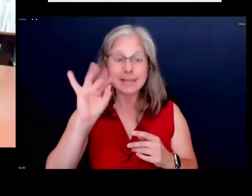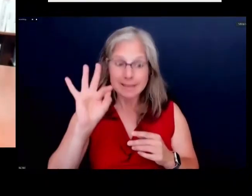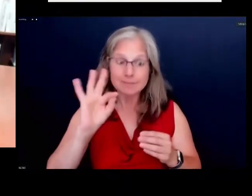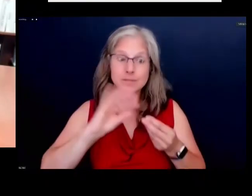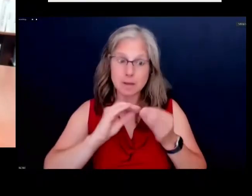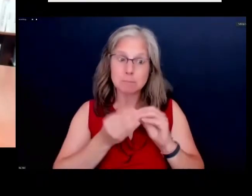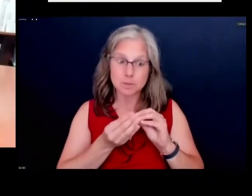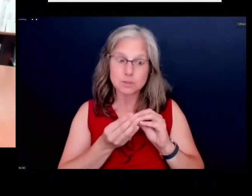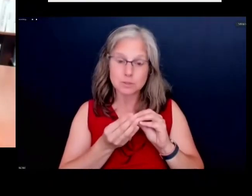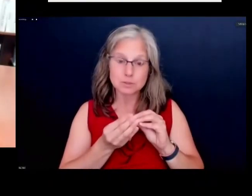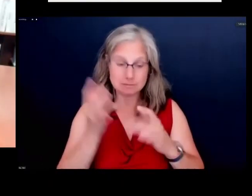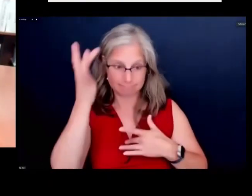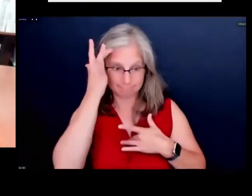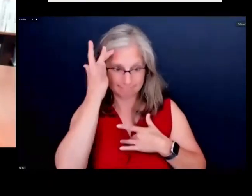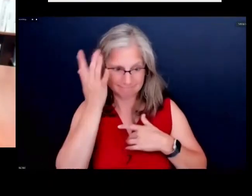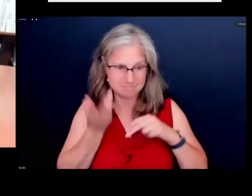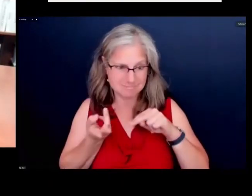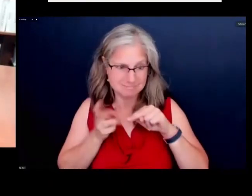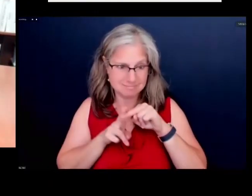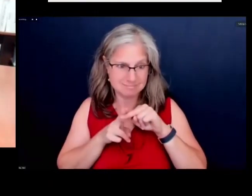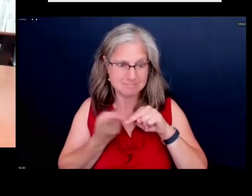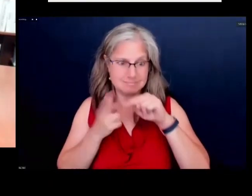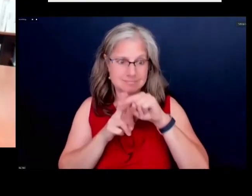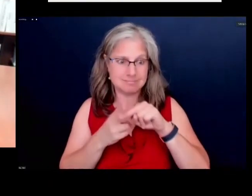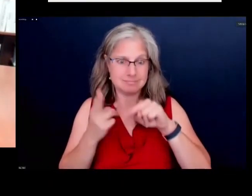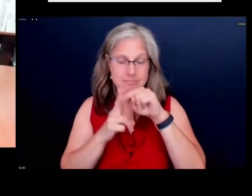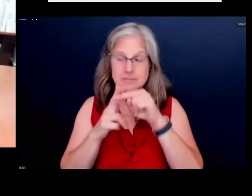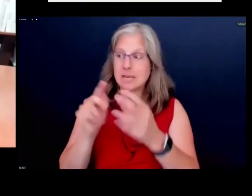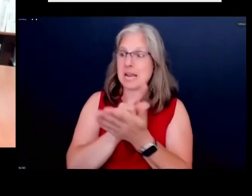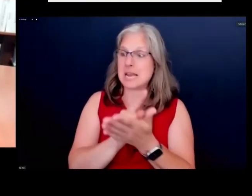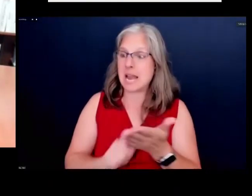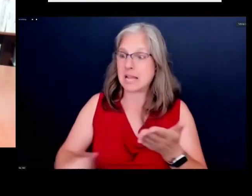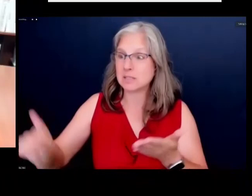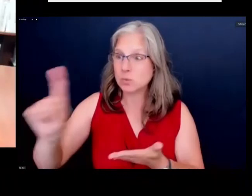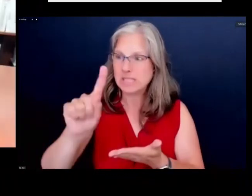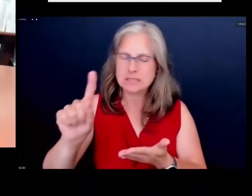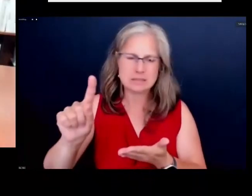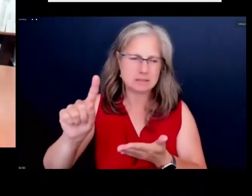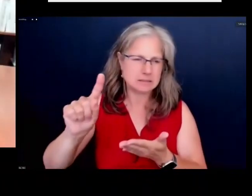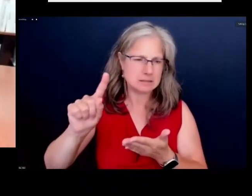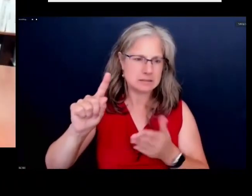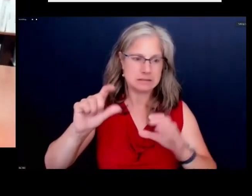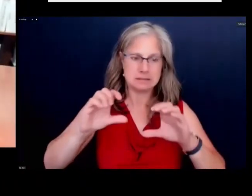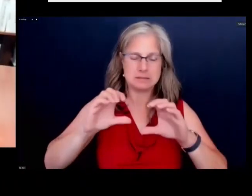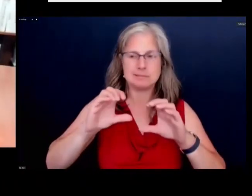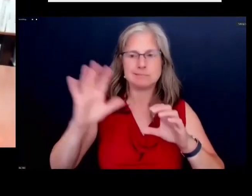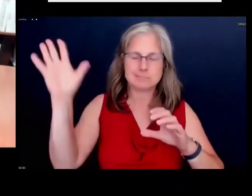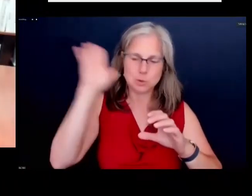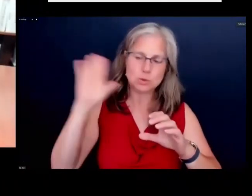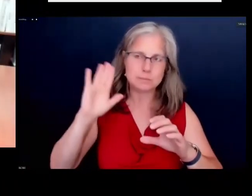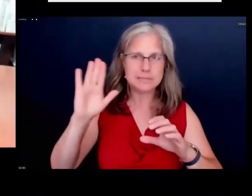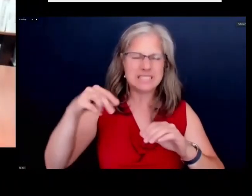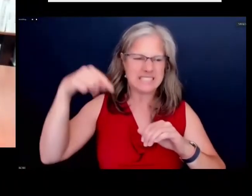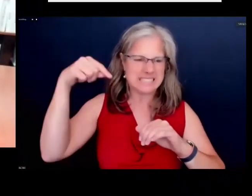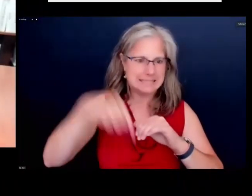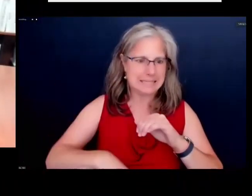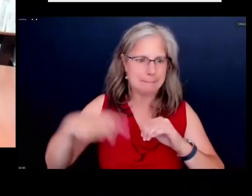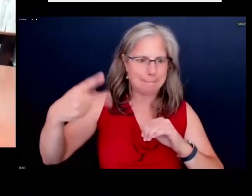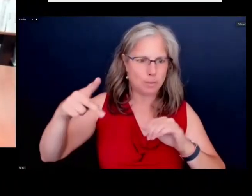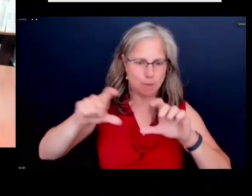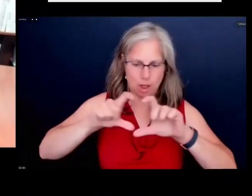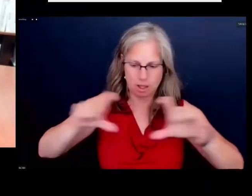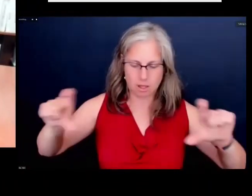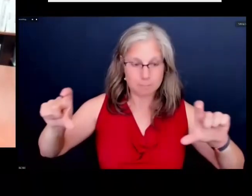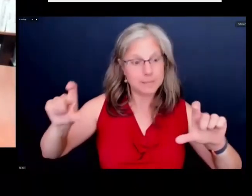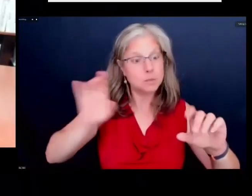if our numbers increase and we find ourselves next week, say in the deep purple, what used to be the deep purple, which